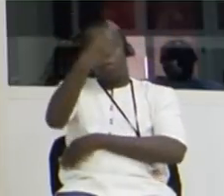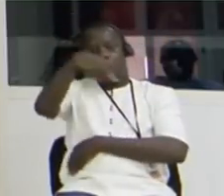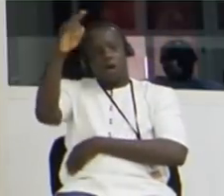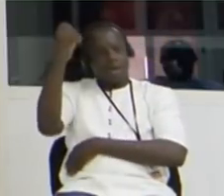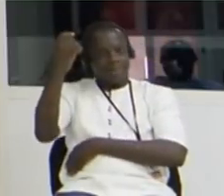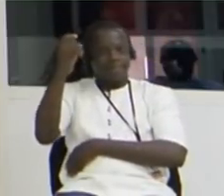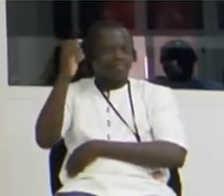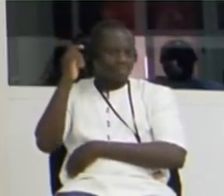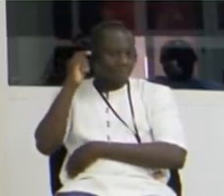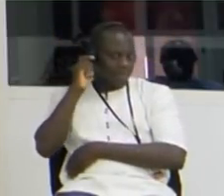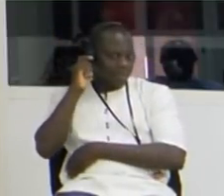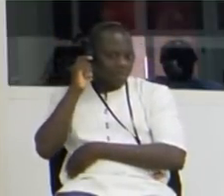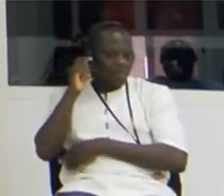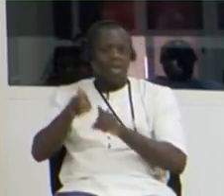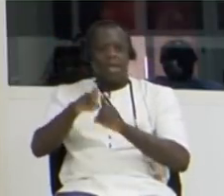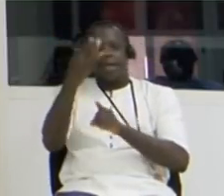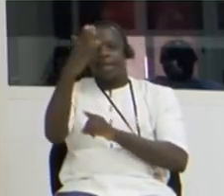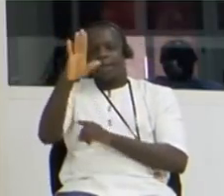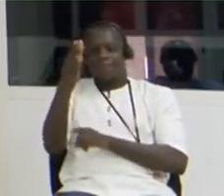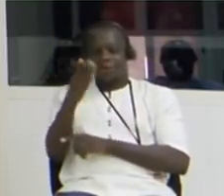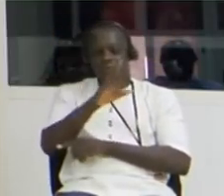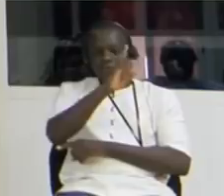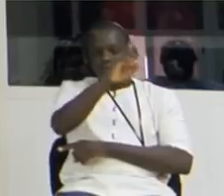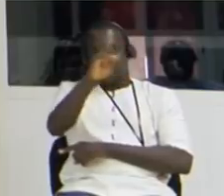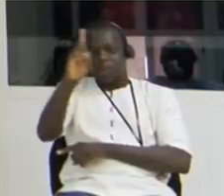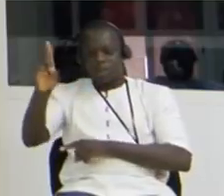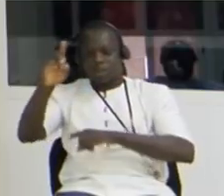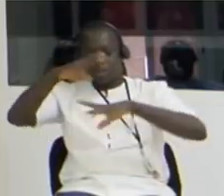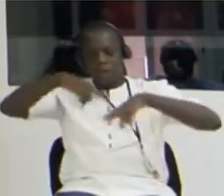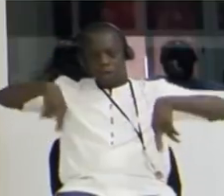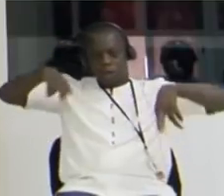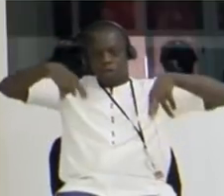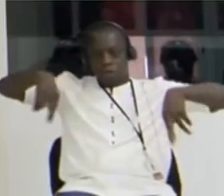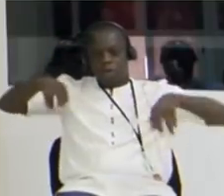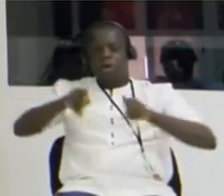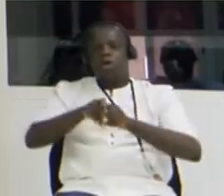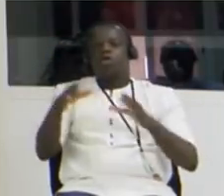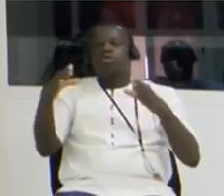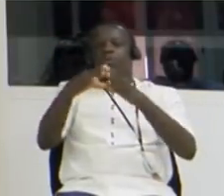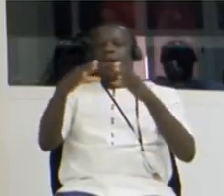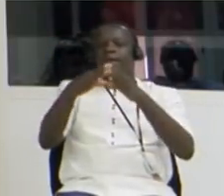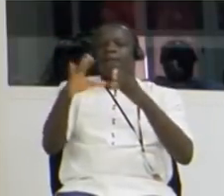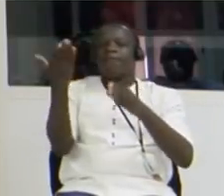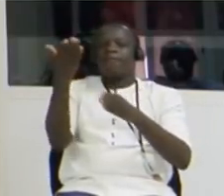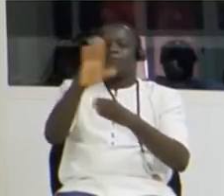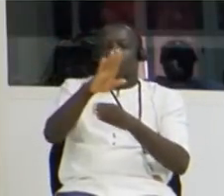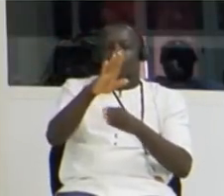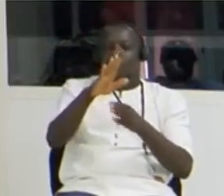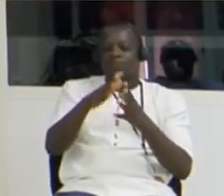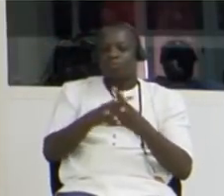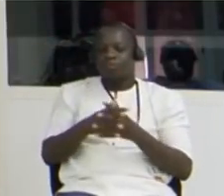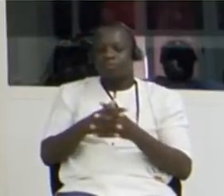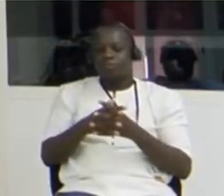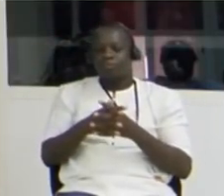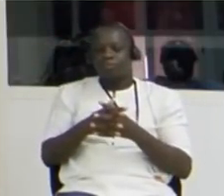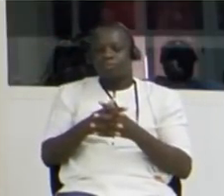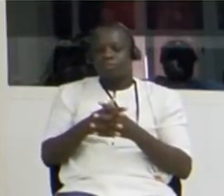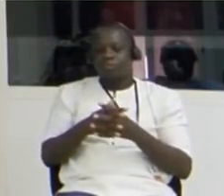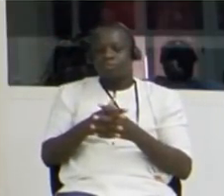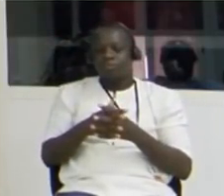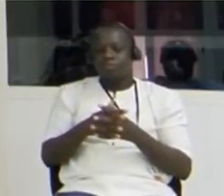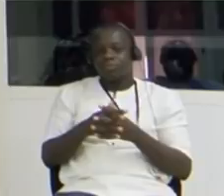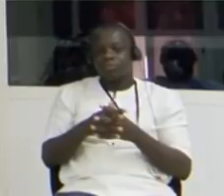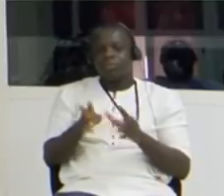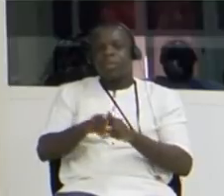girls, 10 from each administrative area, together from 30 from